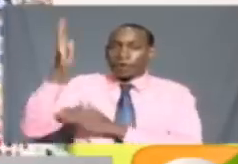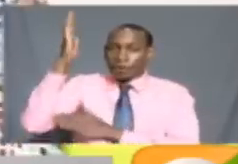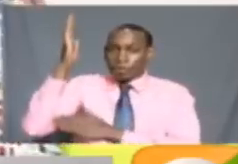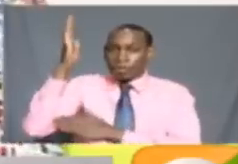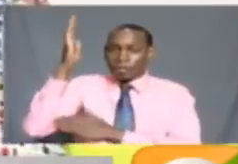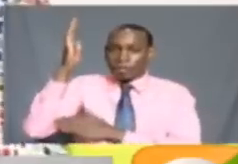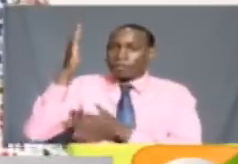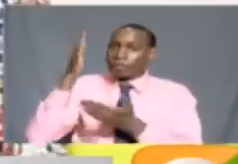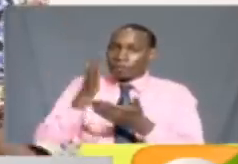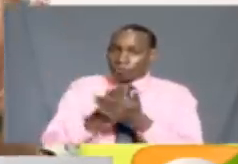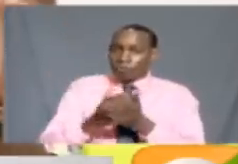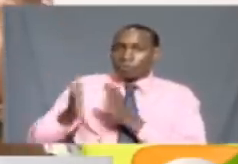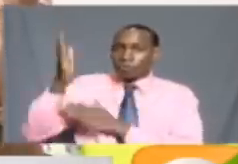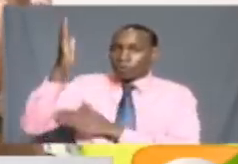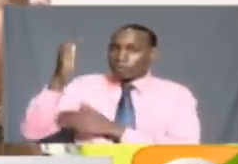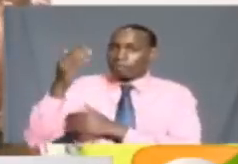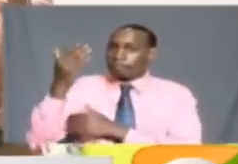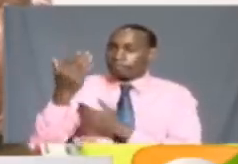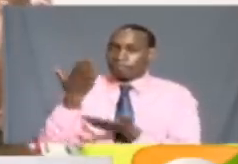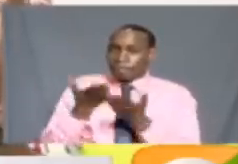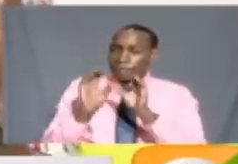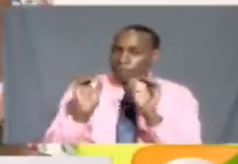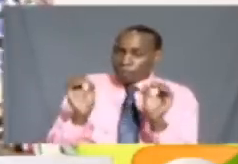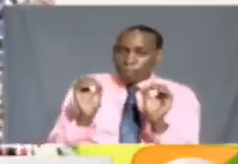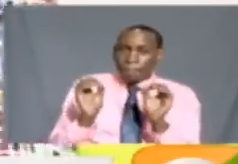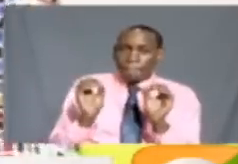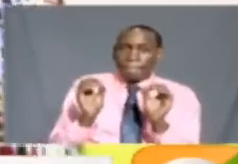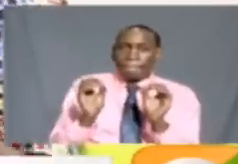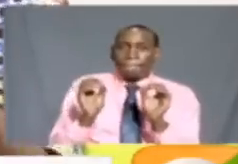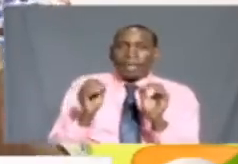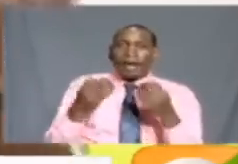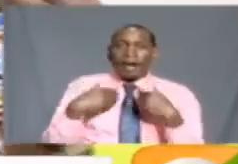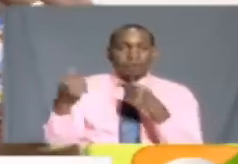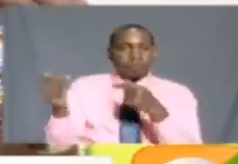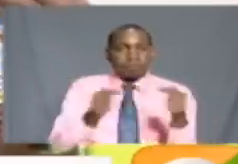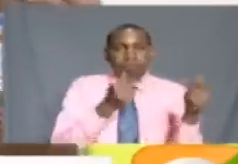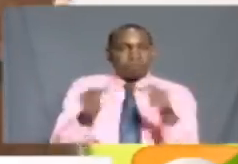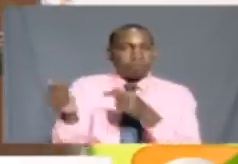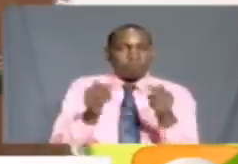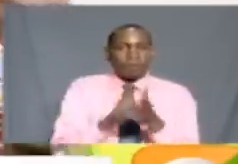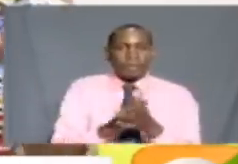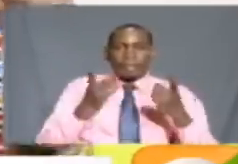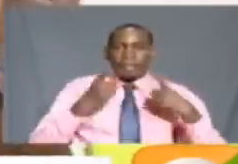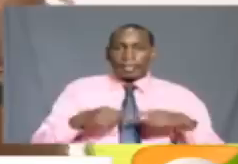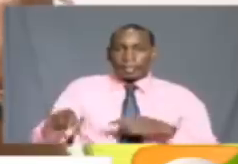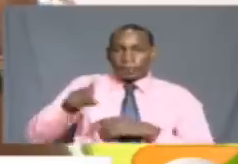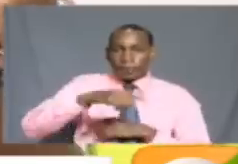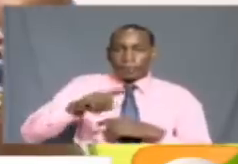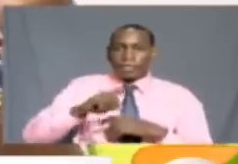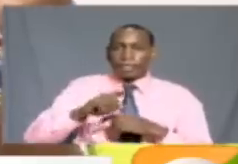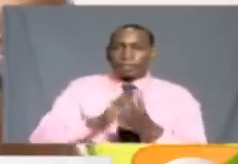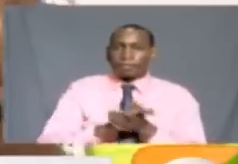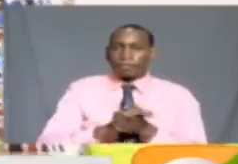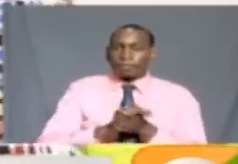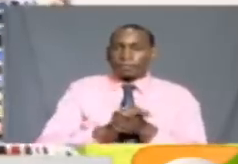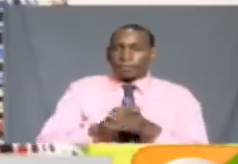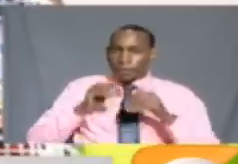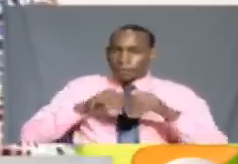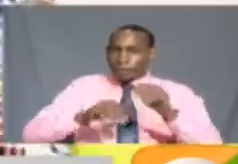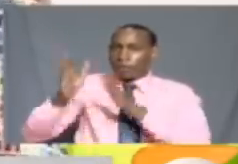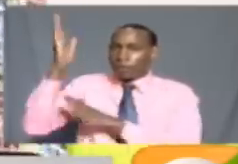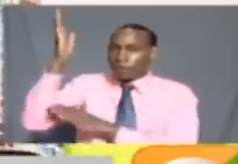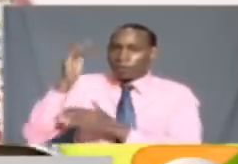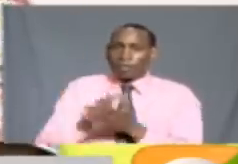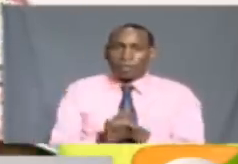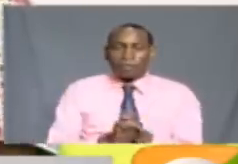God isn't. That we're in the middle of a warfare. And so, lest stand by what God is. God